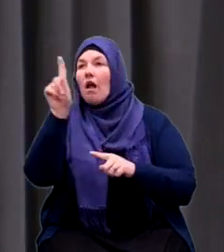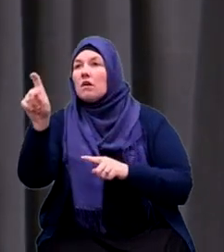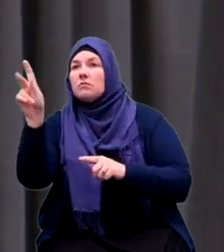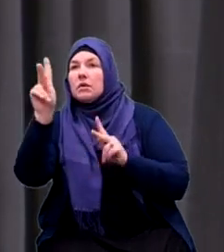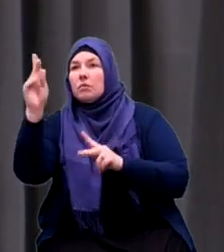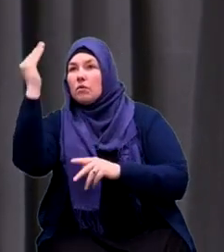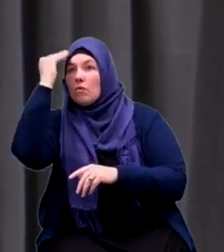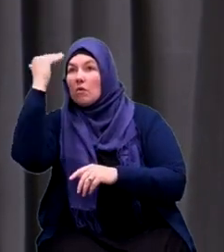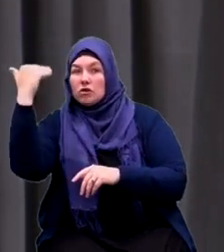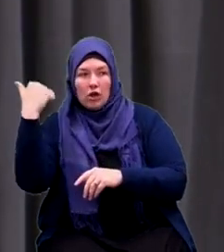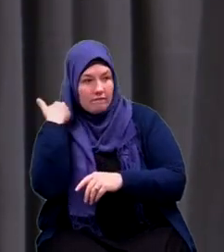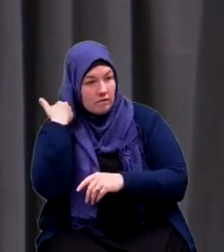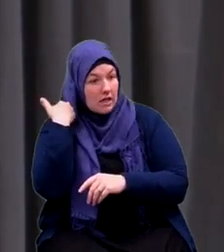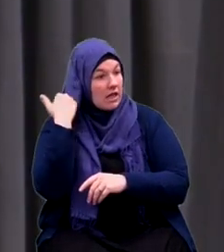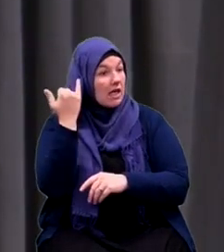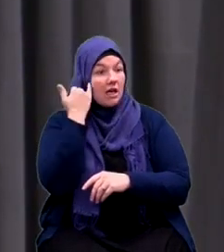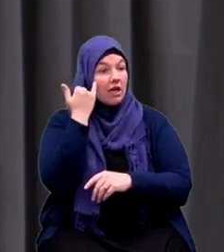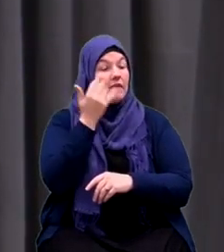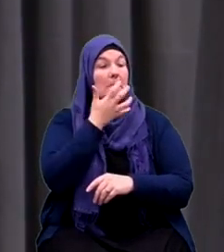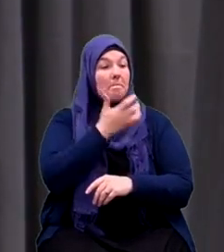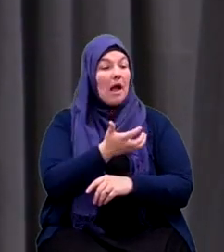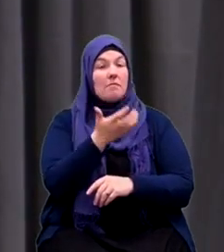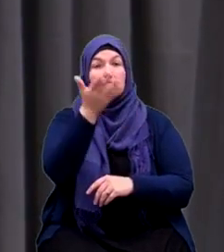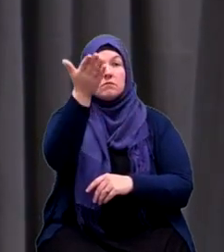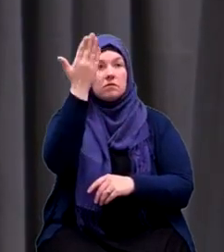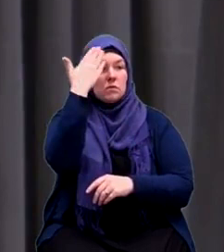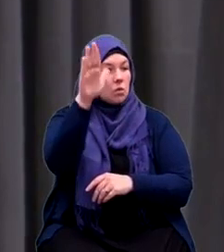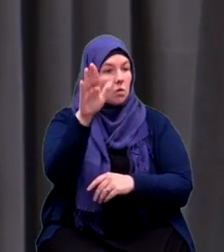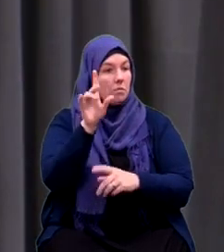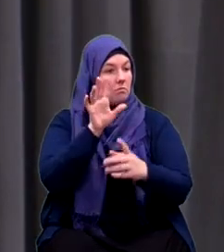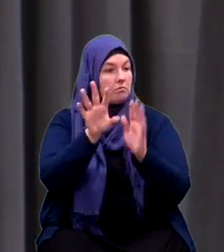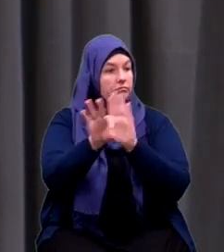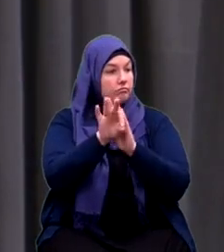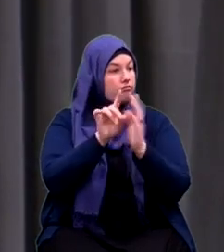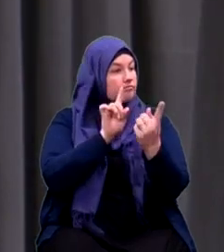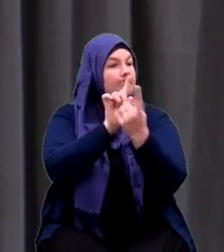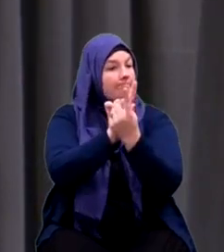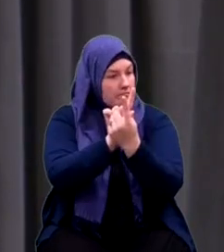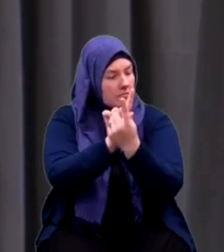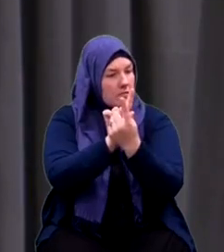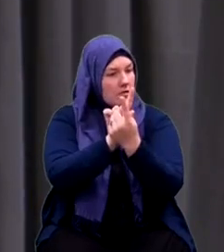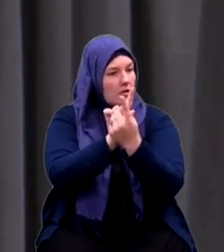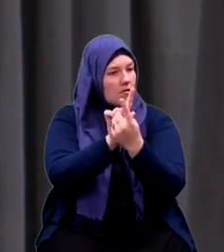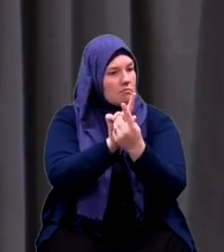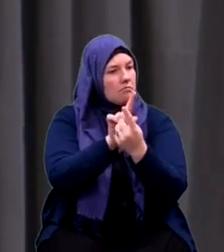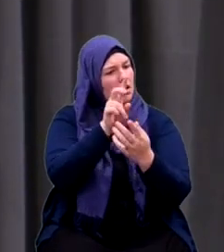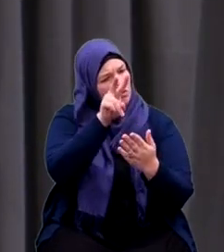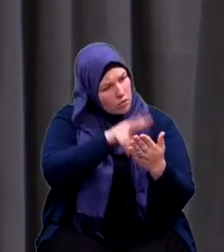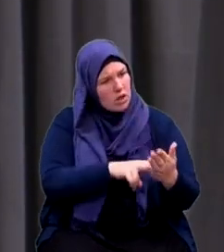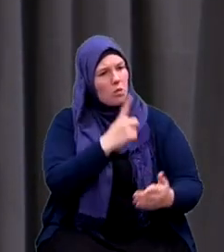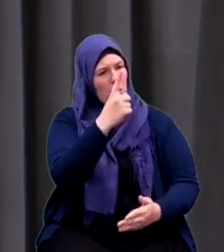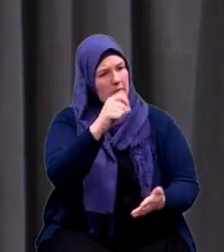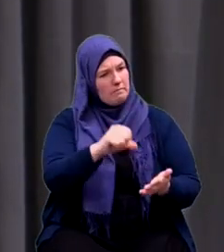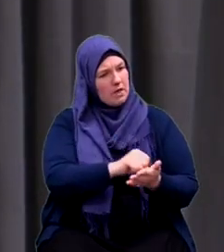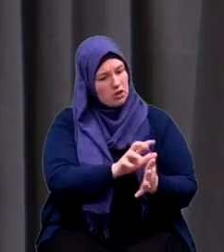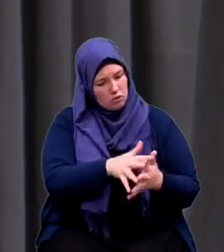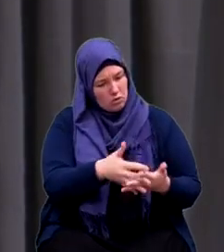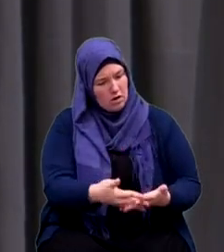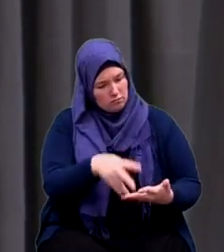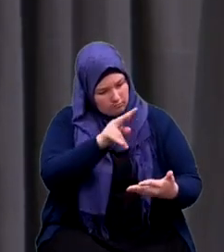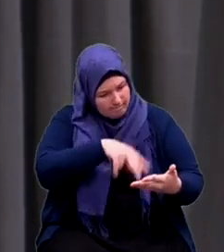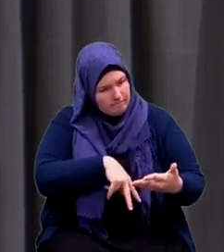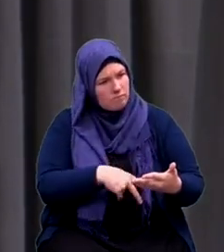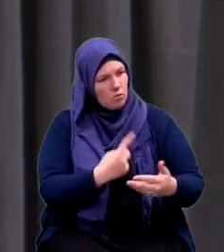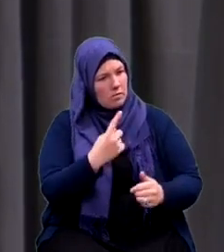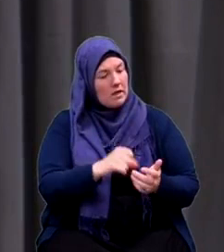And if you don't, ask an imam that you choose. But keep doing this for 1 month and see